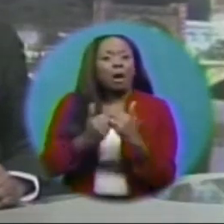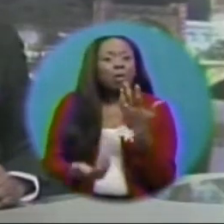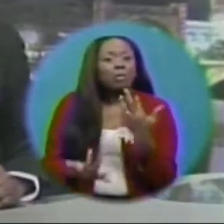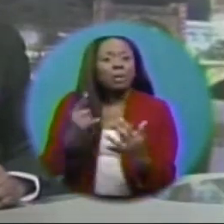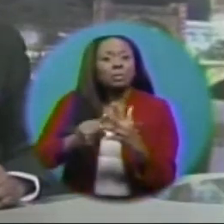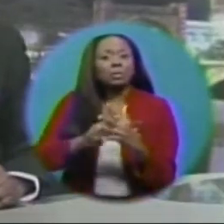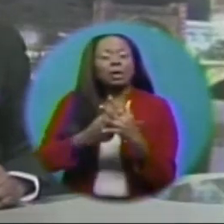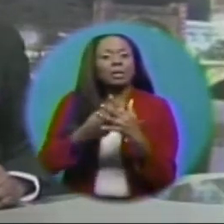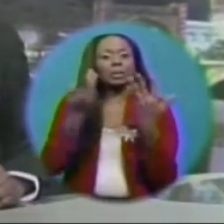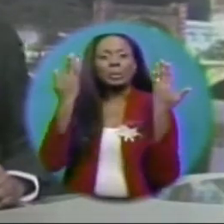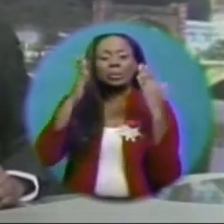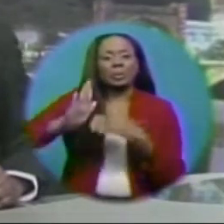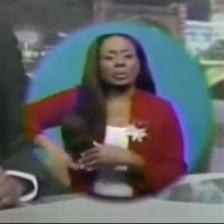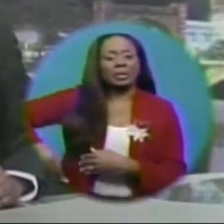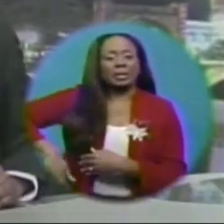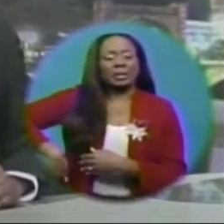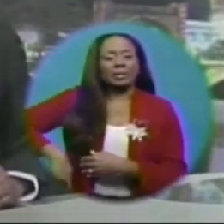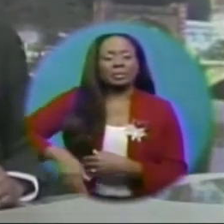determined.